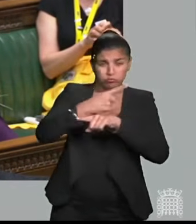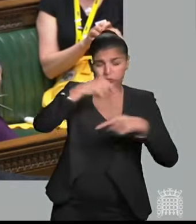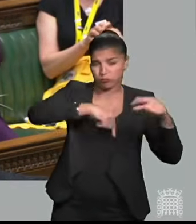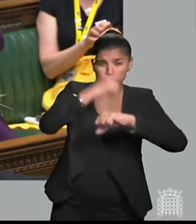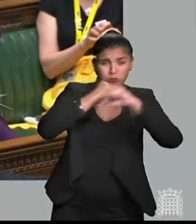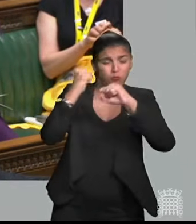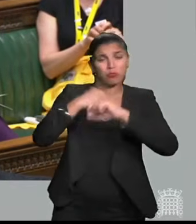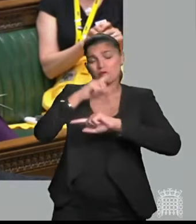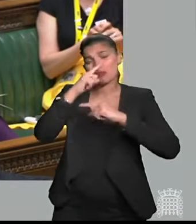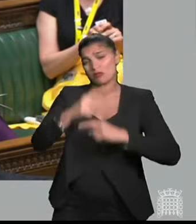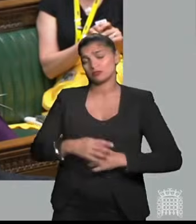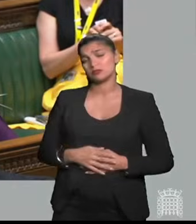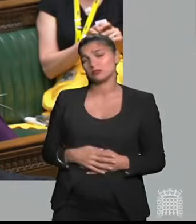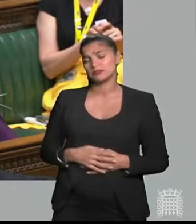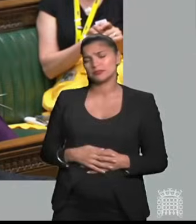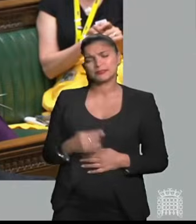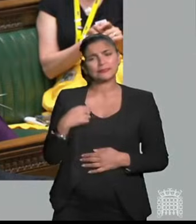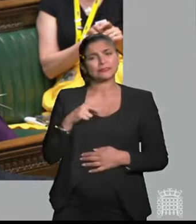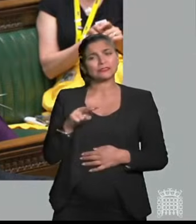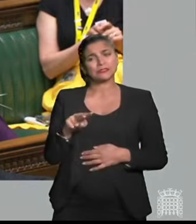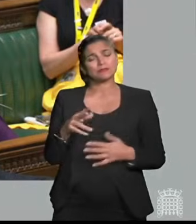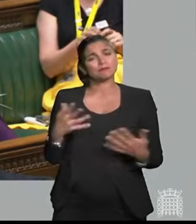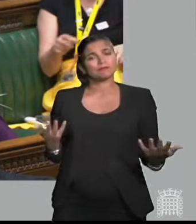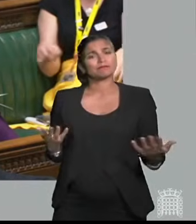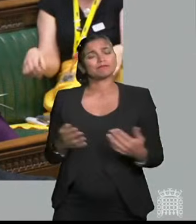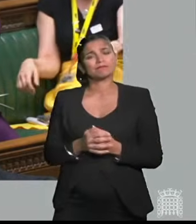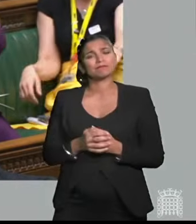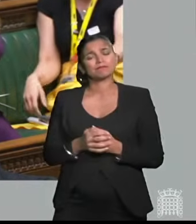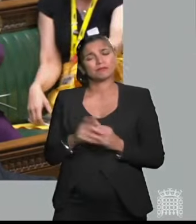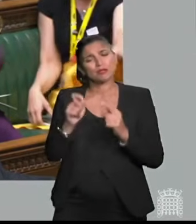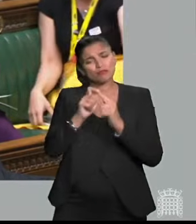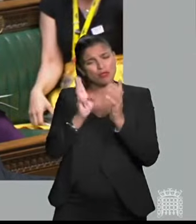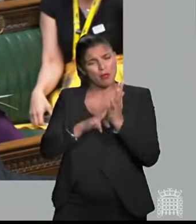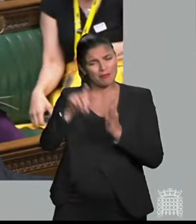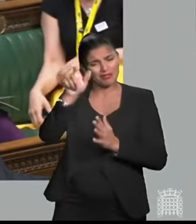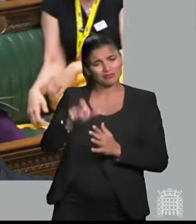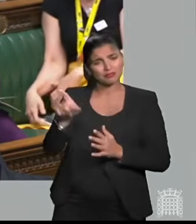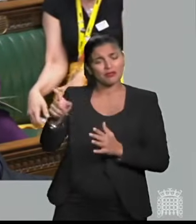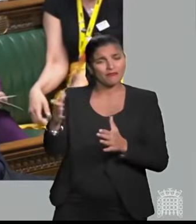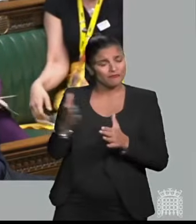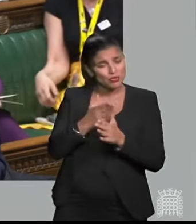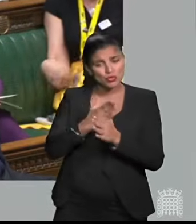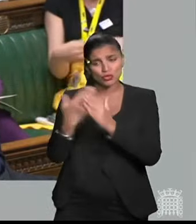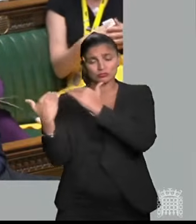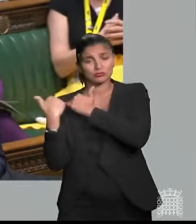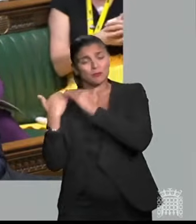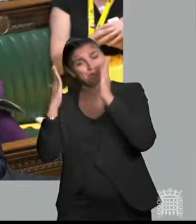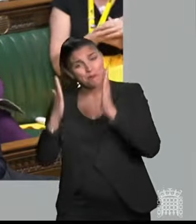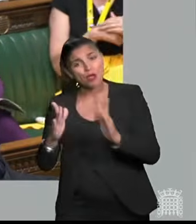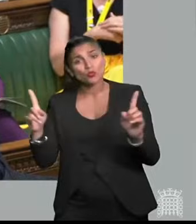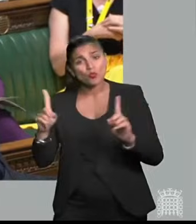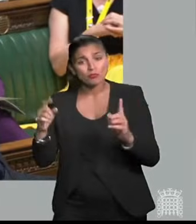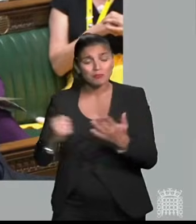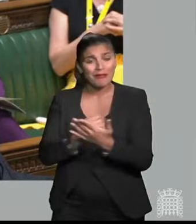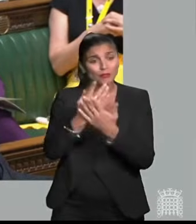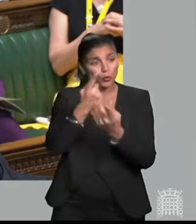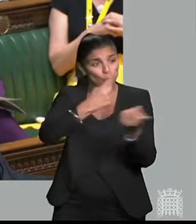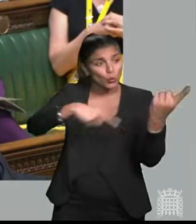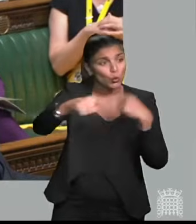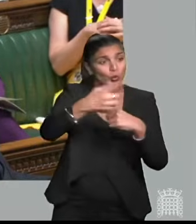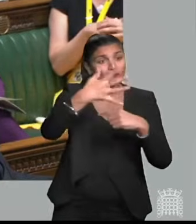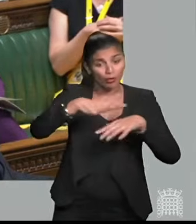intensifying and the death toll rapidly rising, the Prime Minister's first responsibility must be to bring British citizens